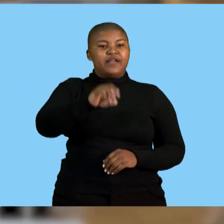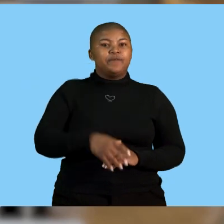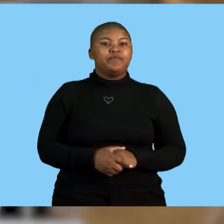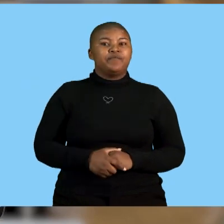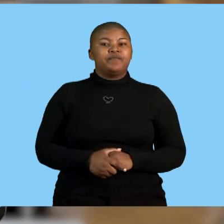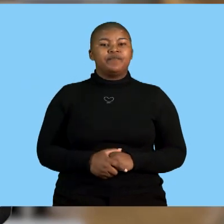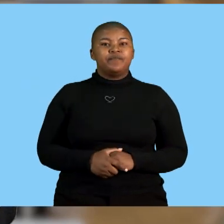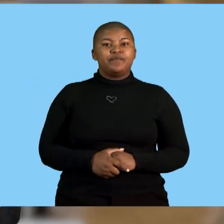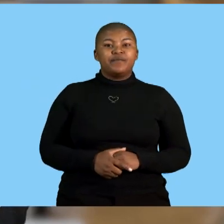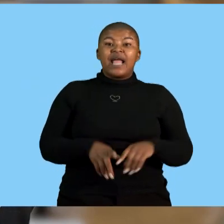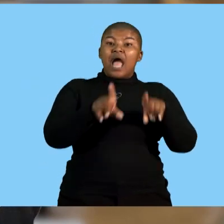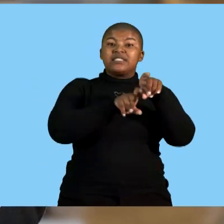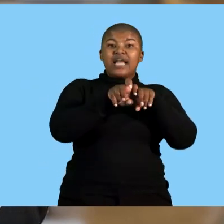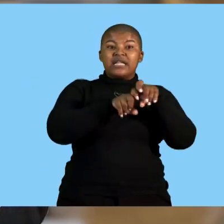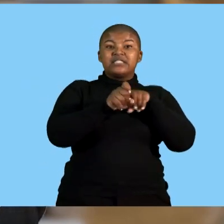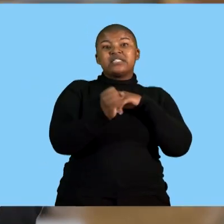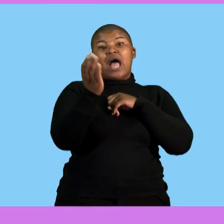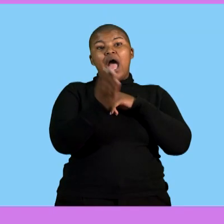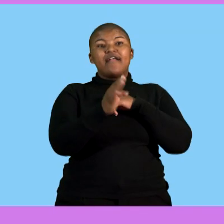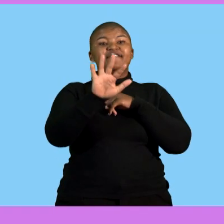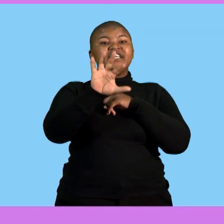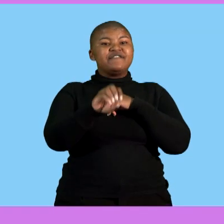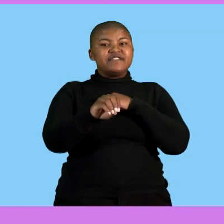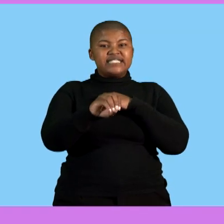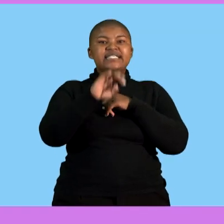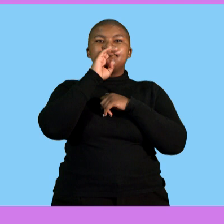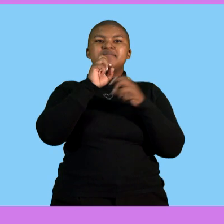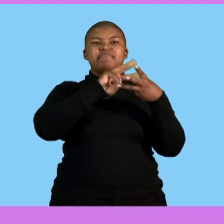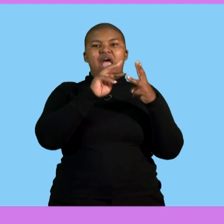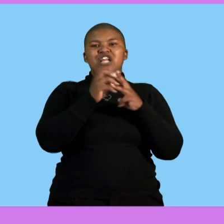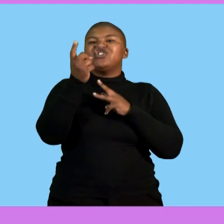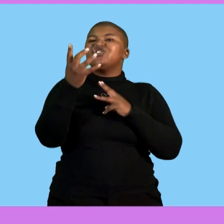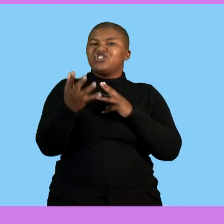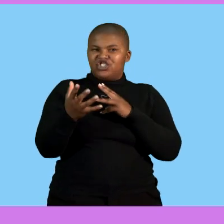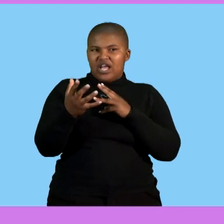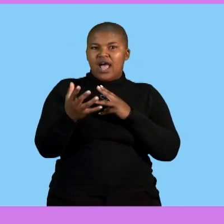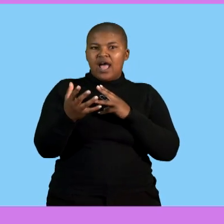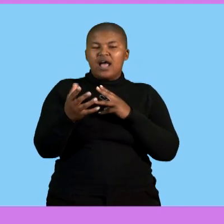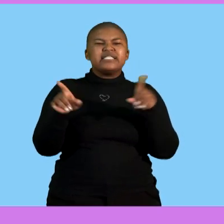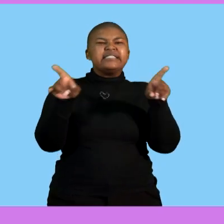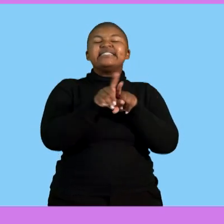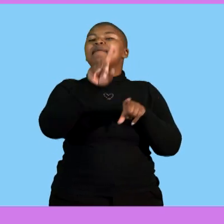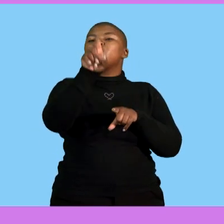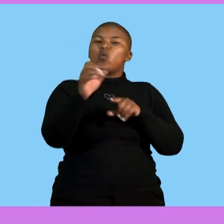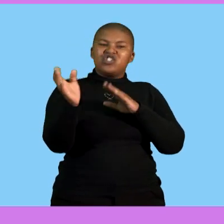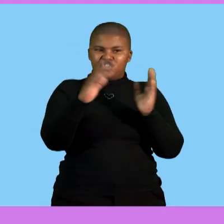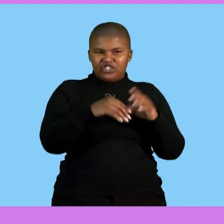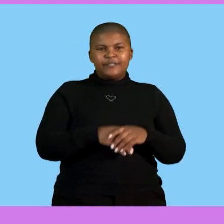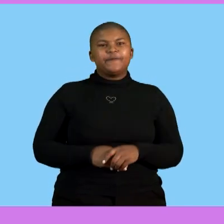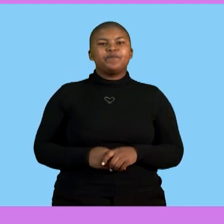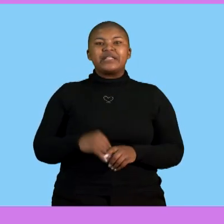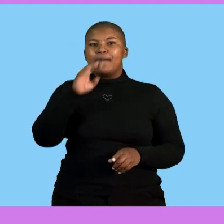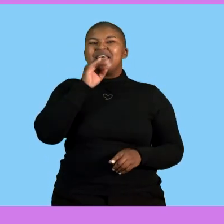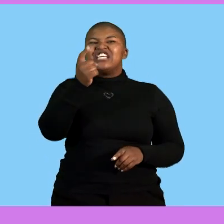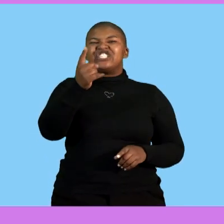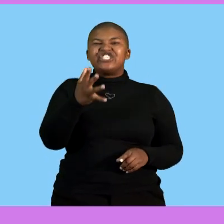The test scores out of 50 are recorded by the mathematical literacy. Yes, it's still the same question. So